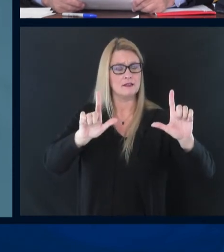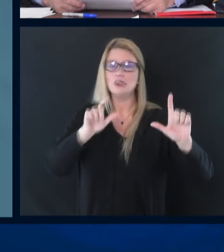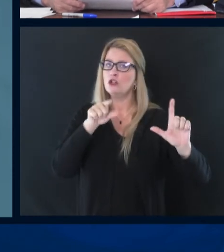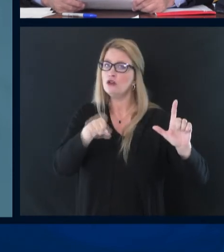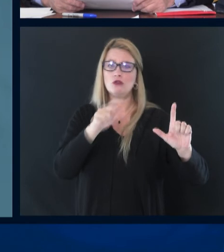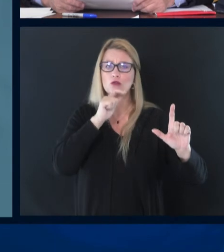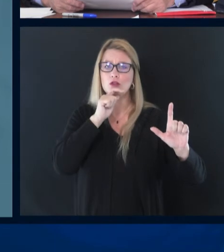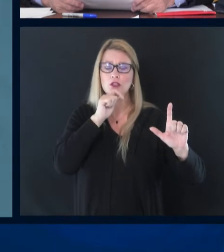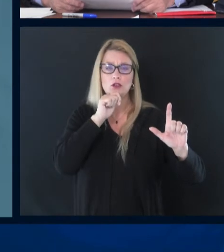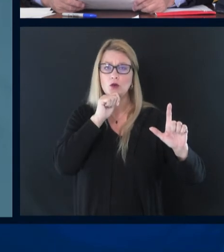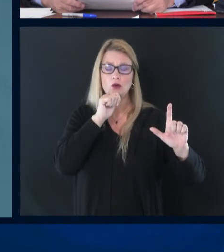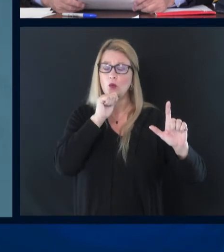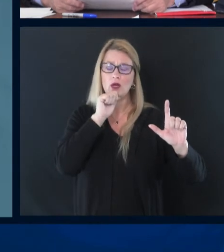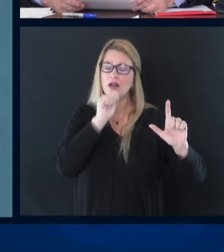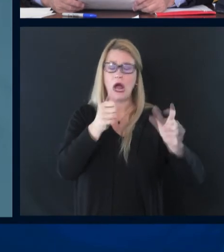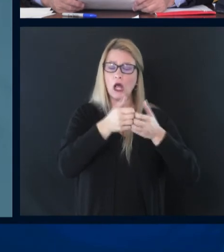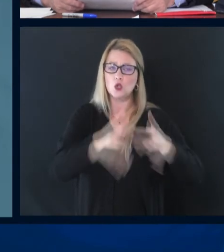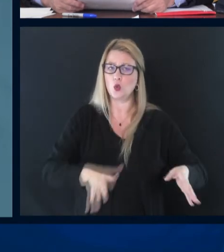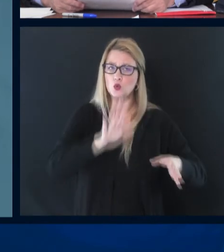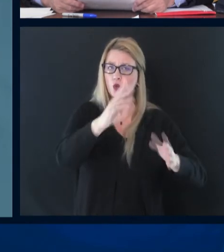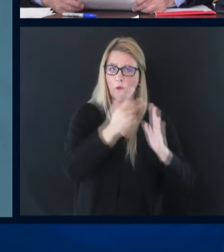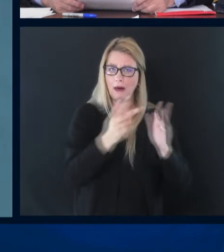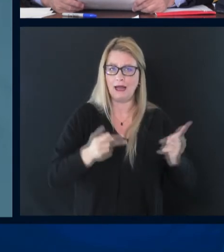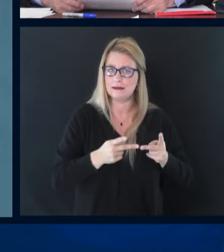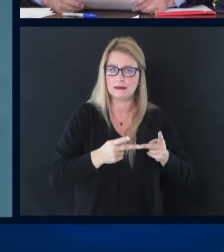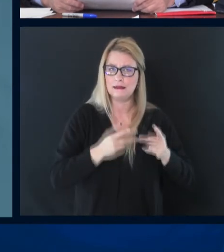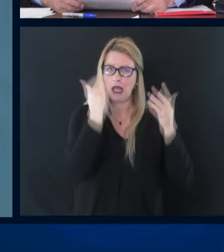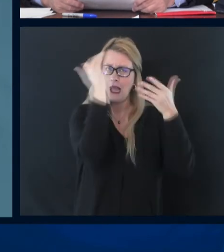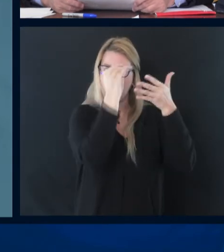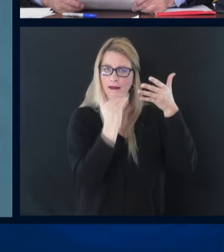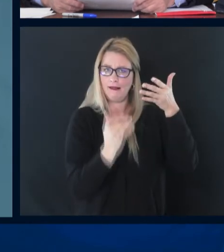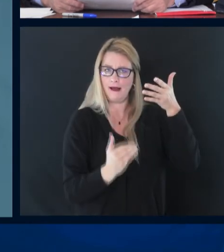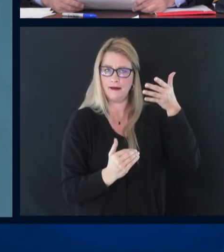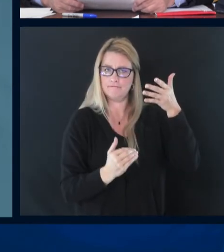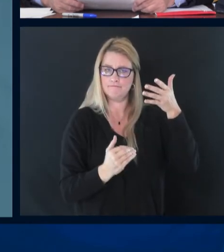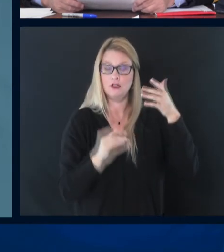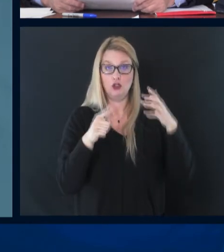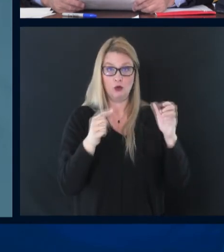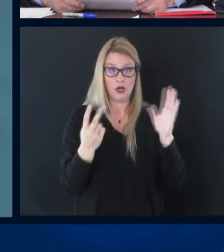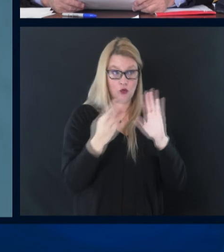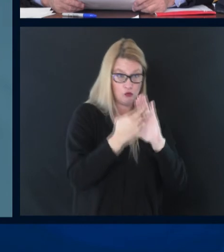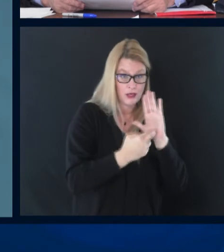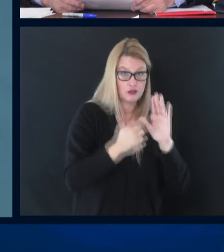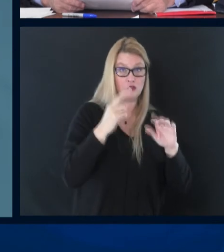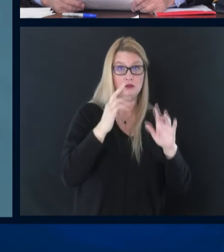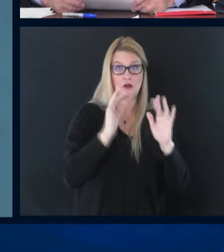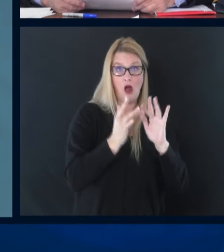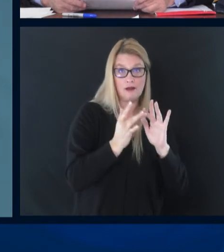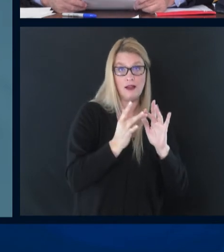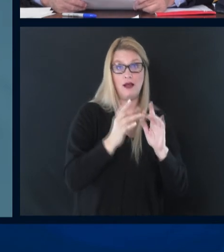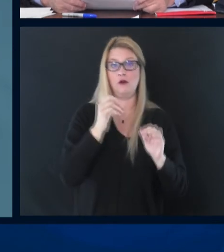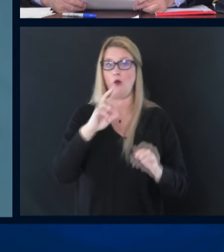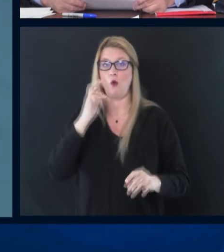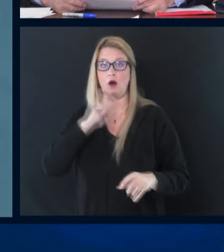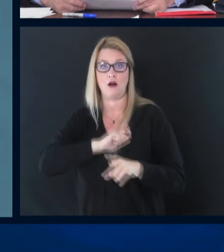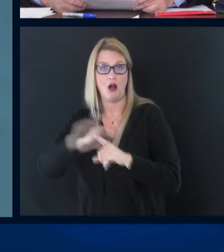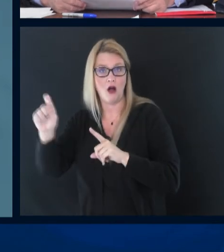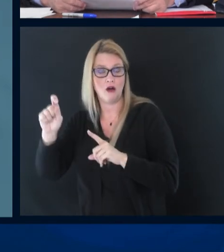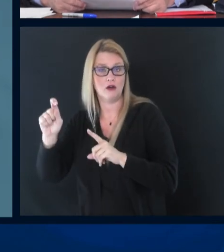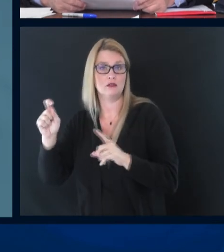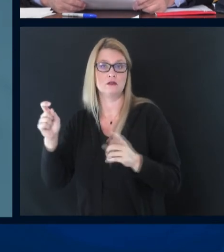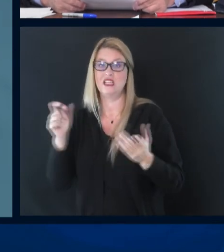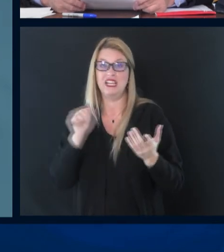not and you will not lose your spot in line. You can pre-register online, or you can call, if you don't want to